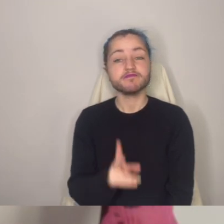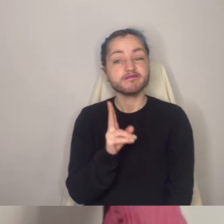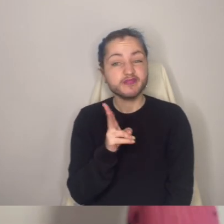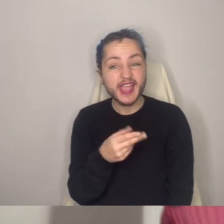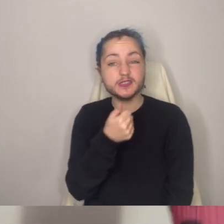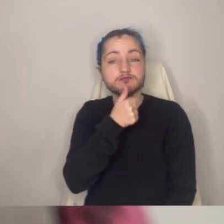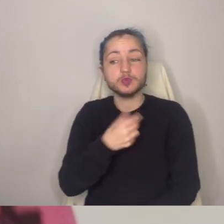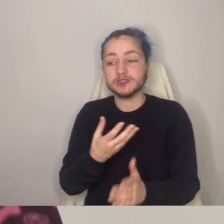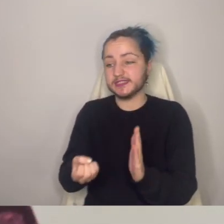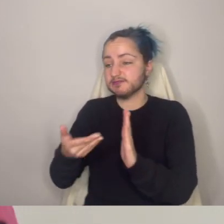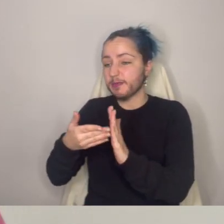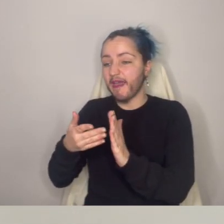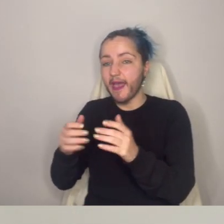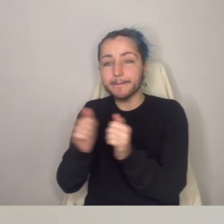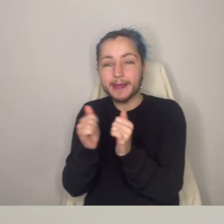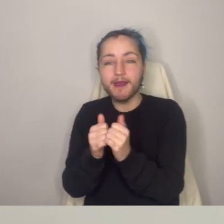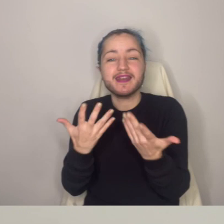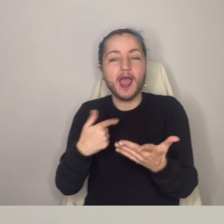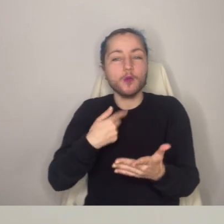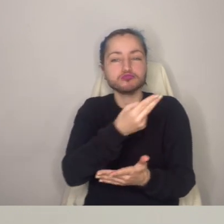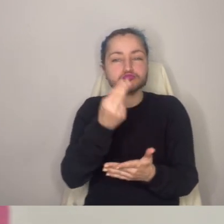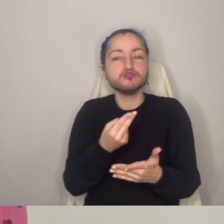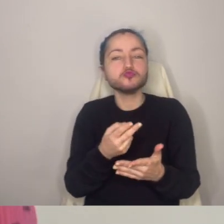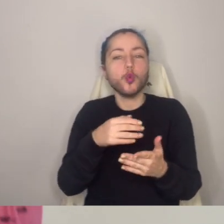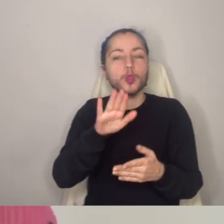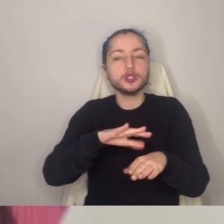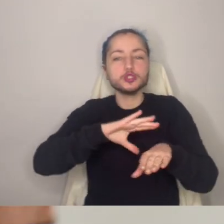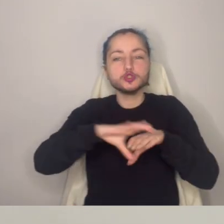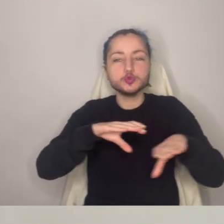Again, using the offcuts of paper, I'm going to start drawing the shoes.